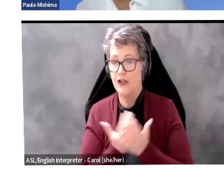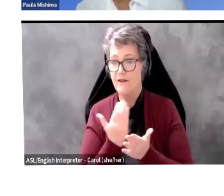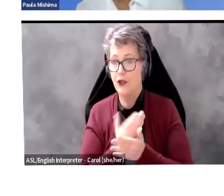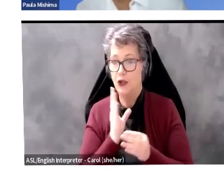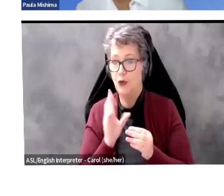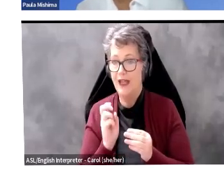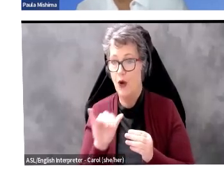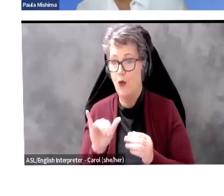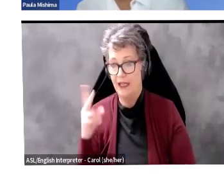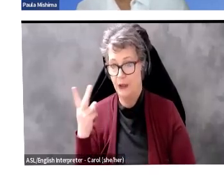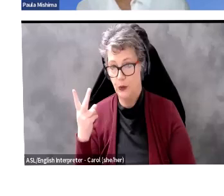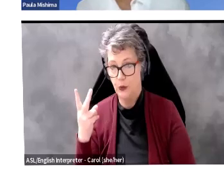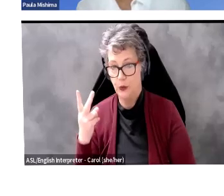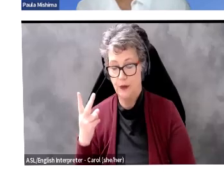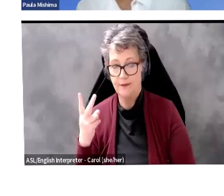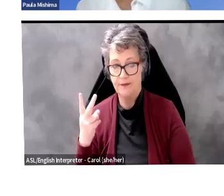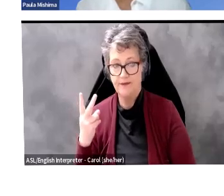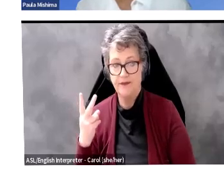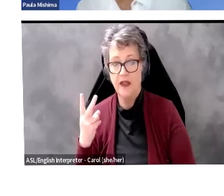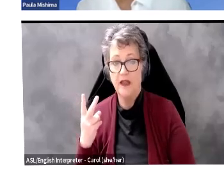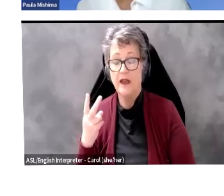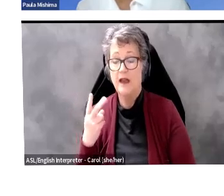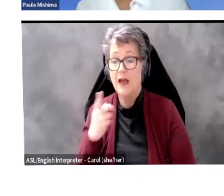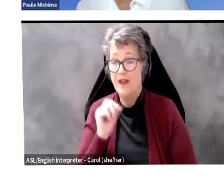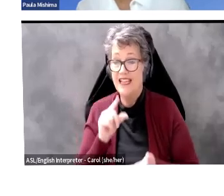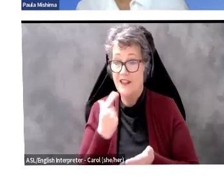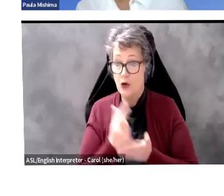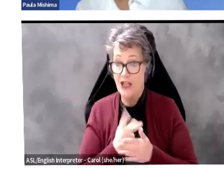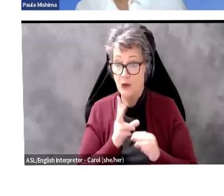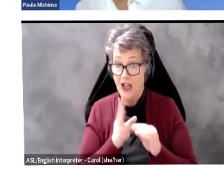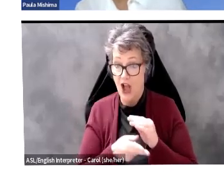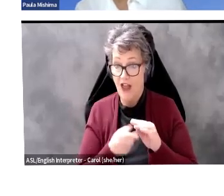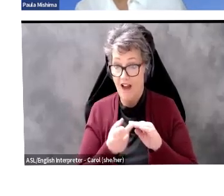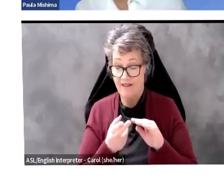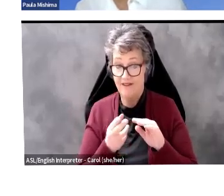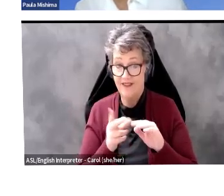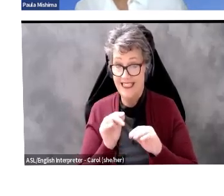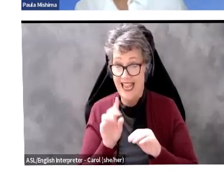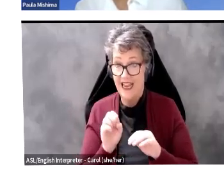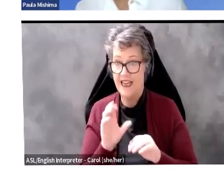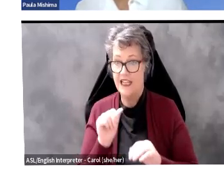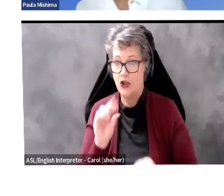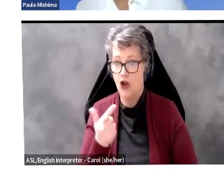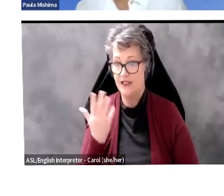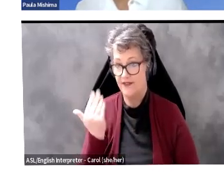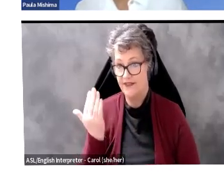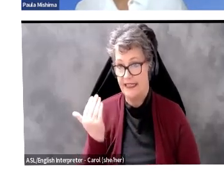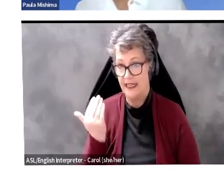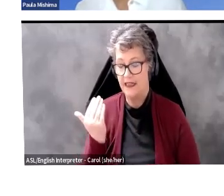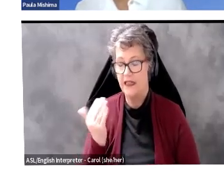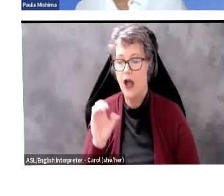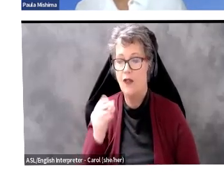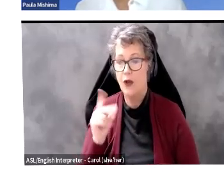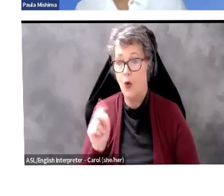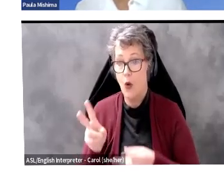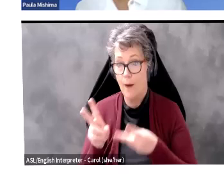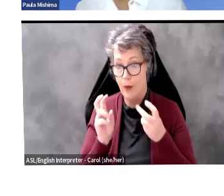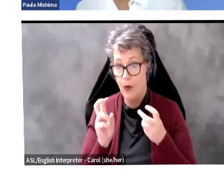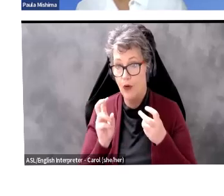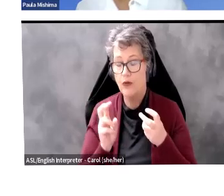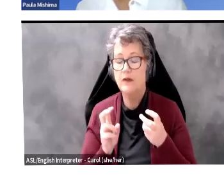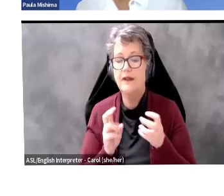of year 2 submission. Since the graduate cutoff date is August 15th, then the cohort poll and